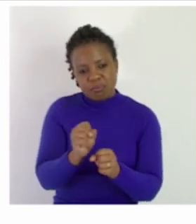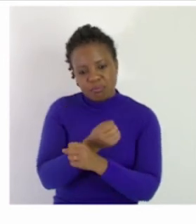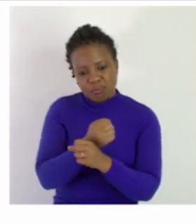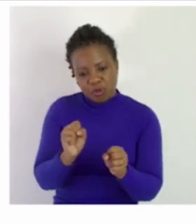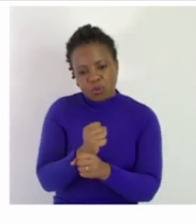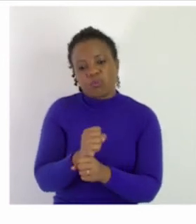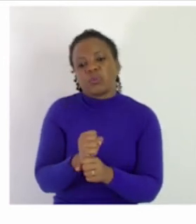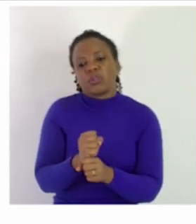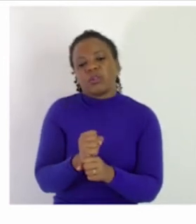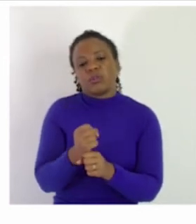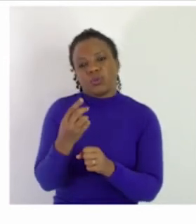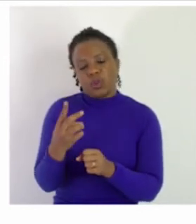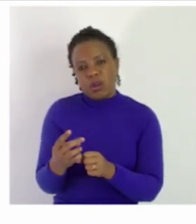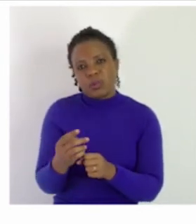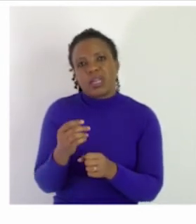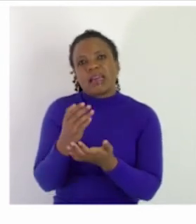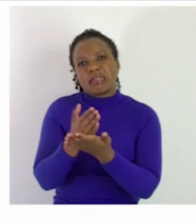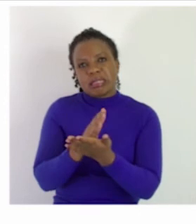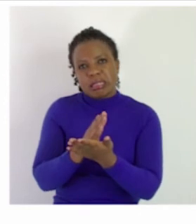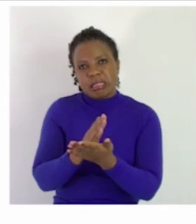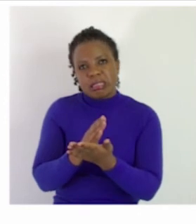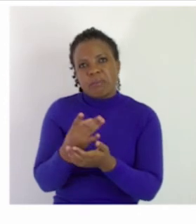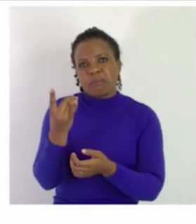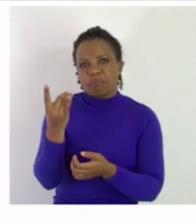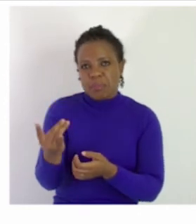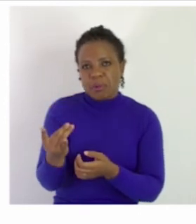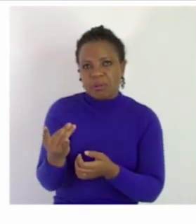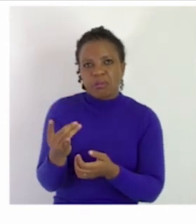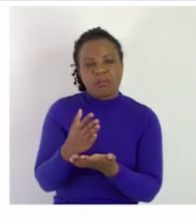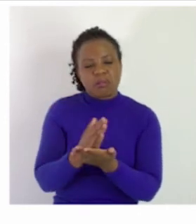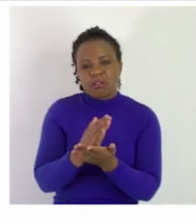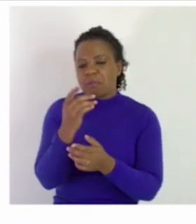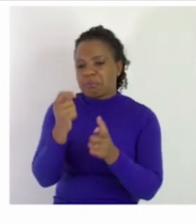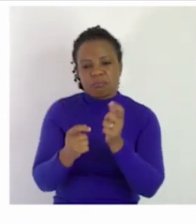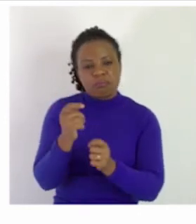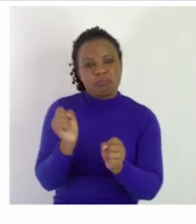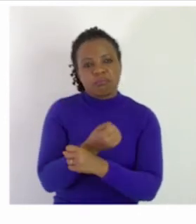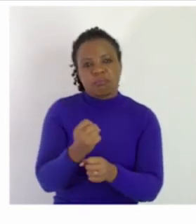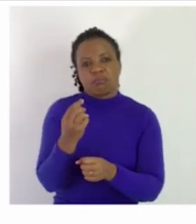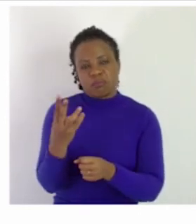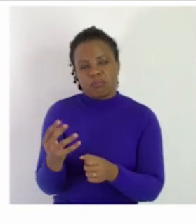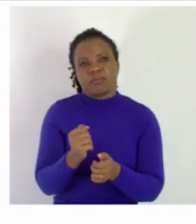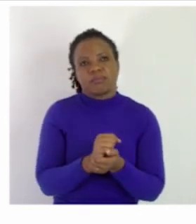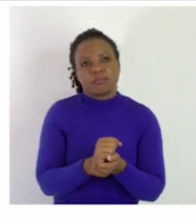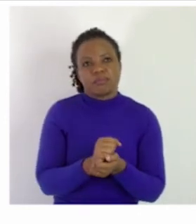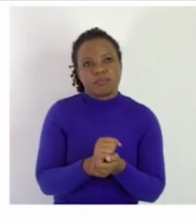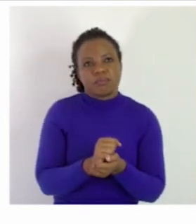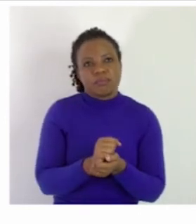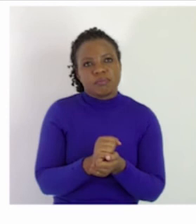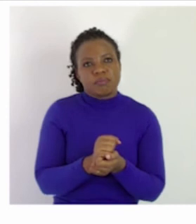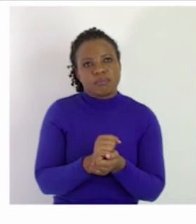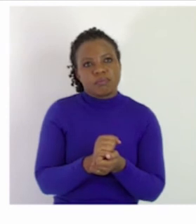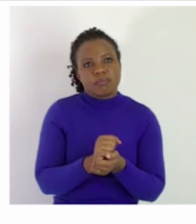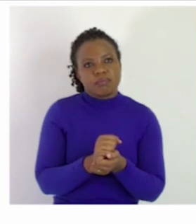some meat. We cannot count meat. All right. So, boys and girls, the other exercise